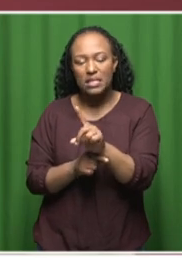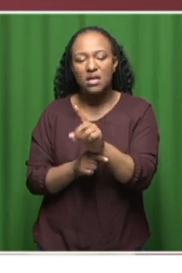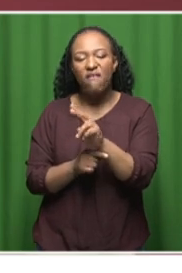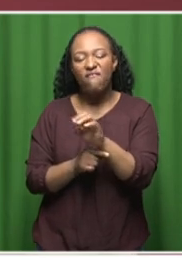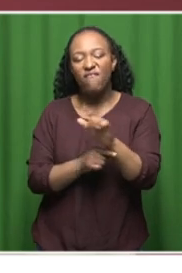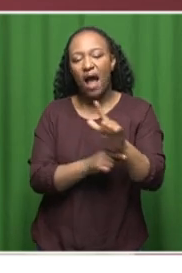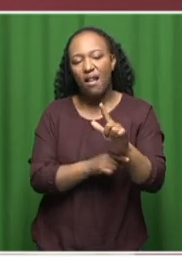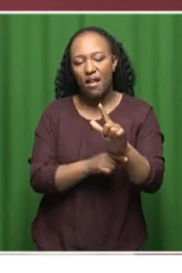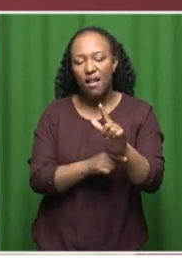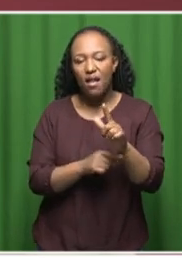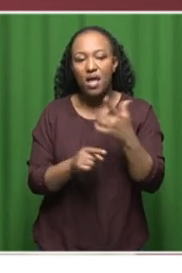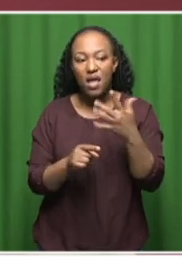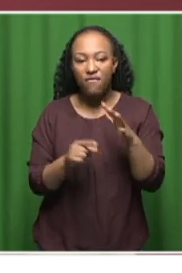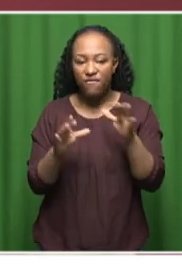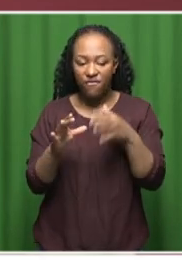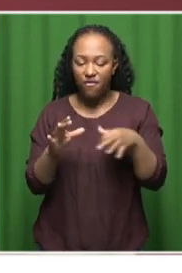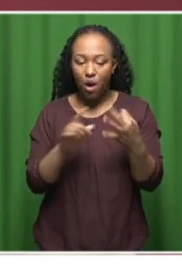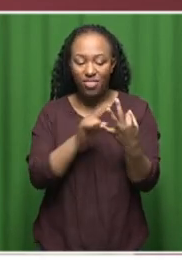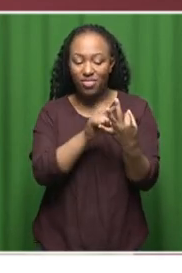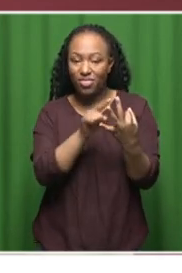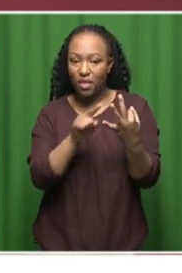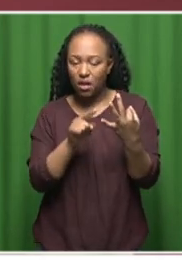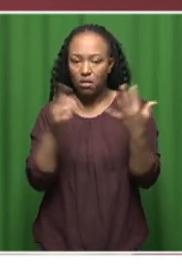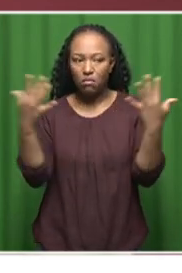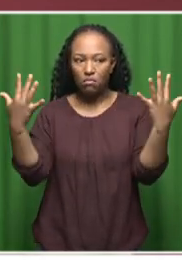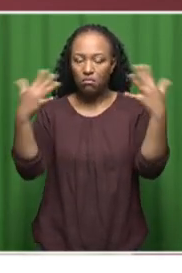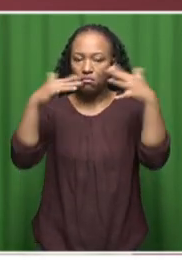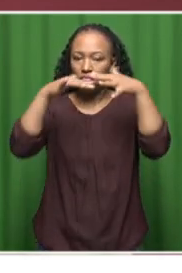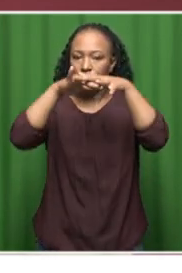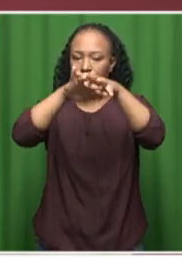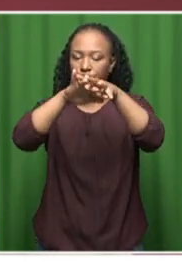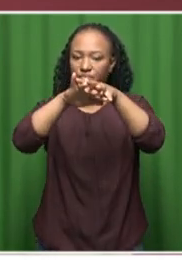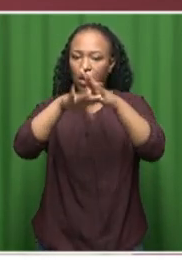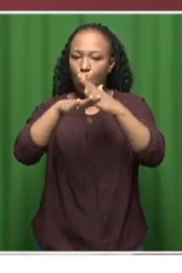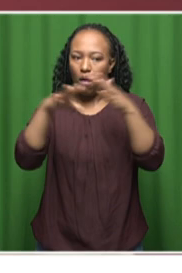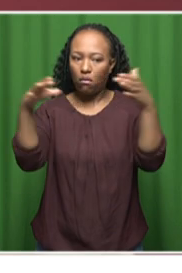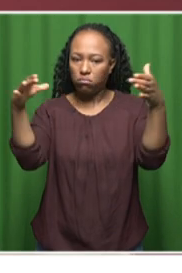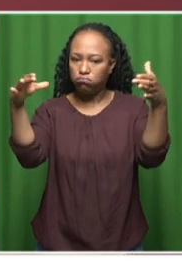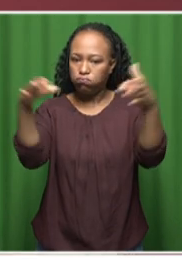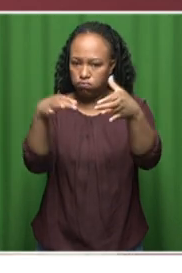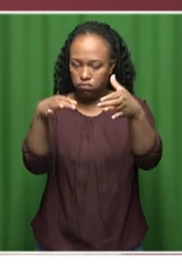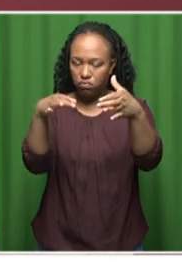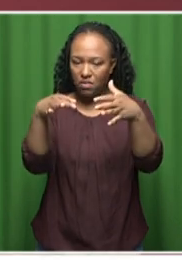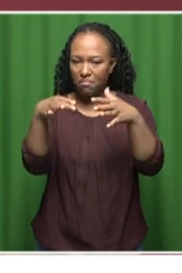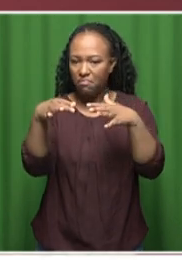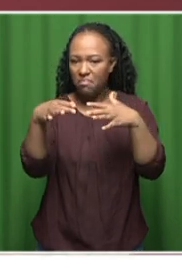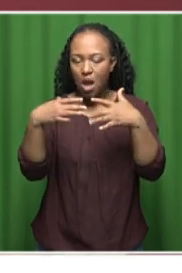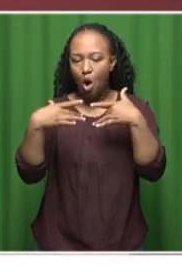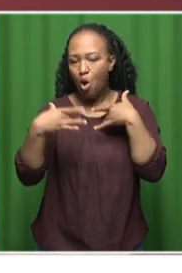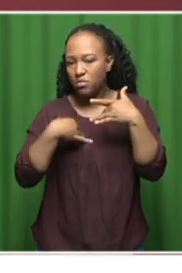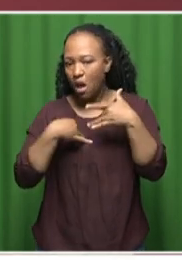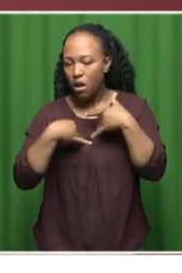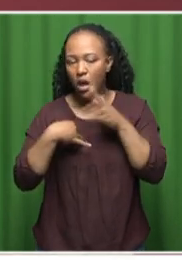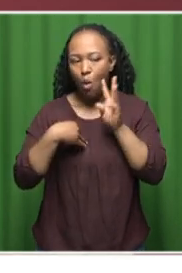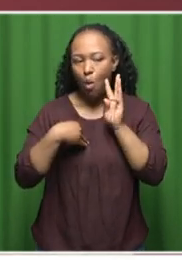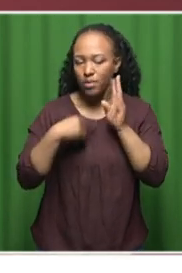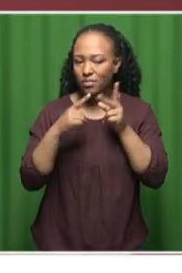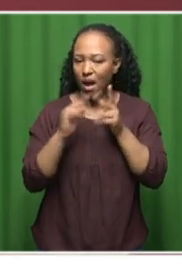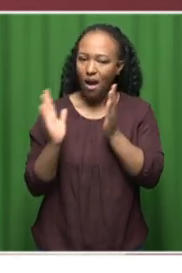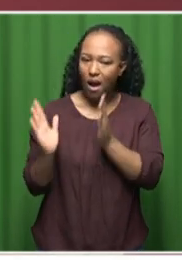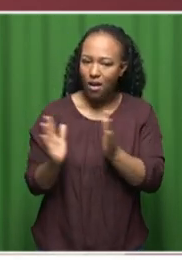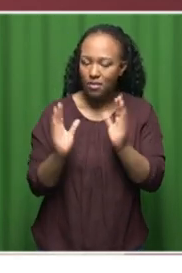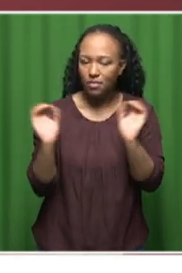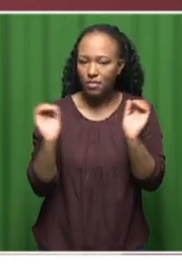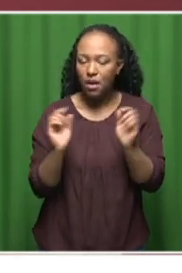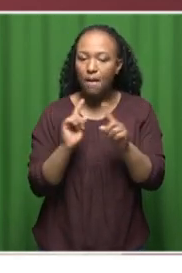say, yeah, those in Midvaal will not have to fuss again about water arrangements. But those who are in Midvaal will